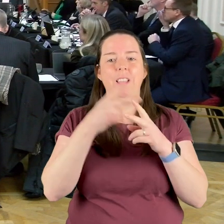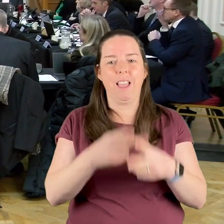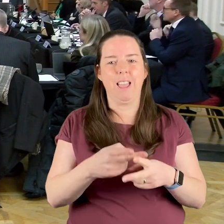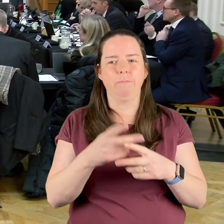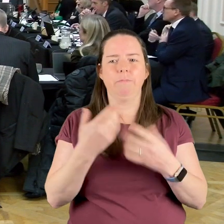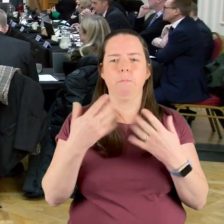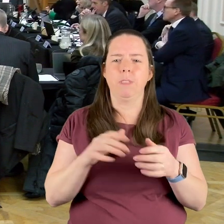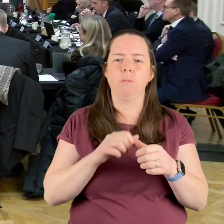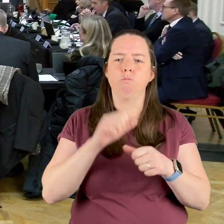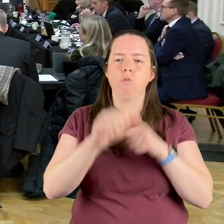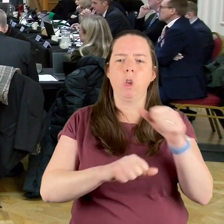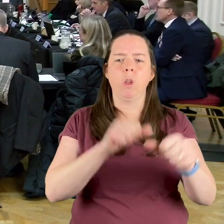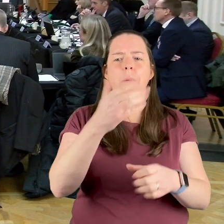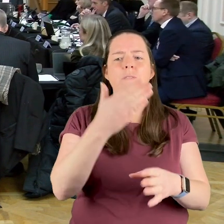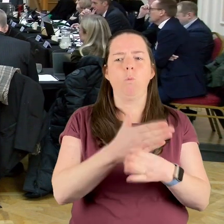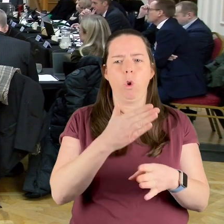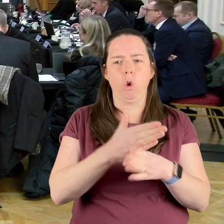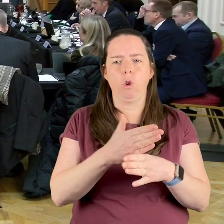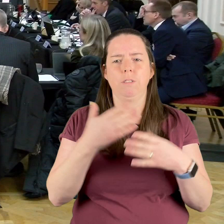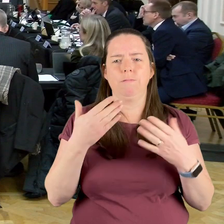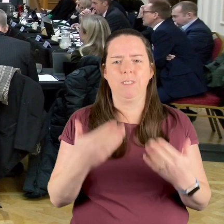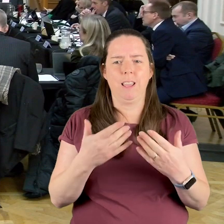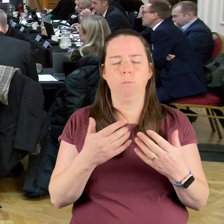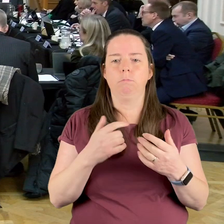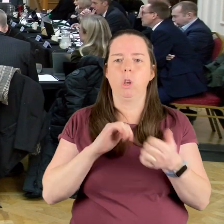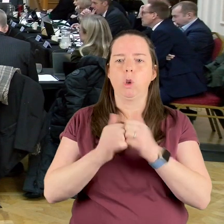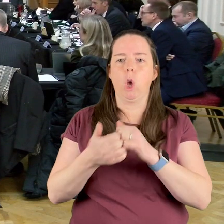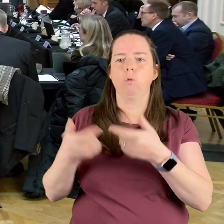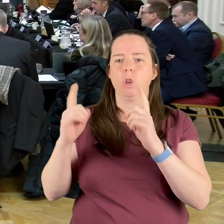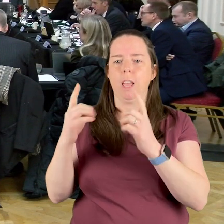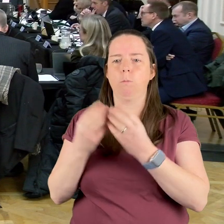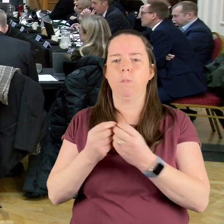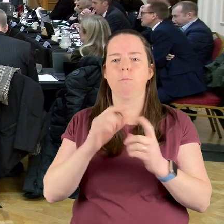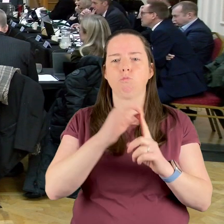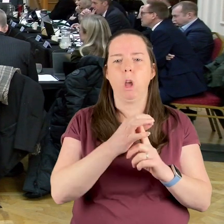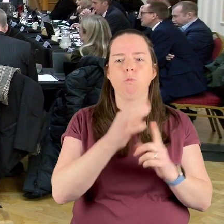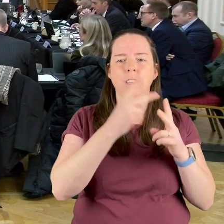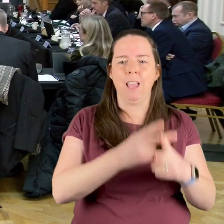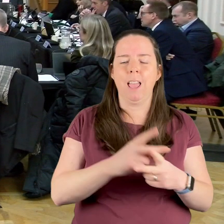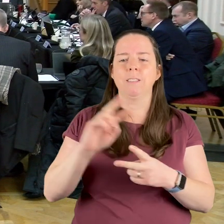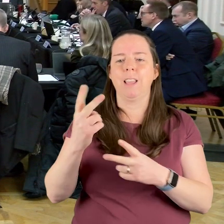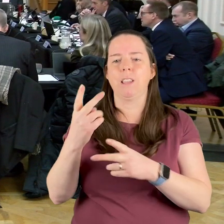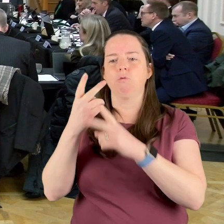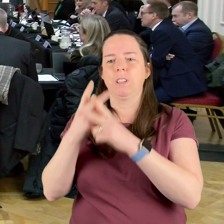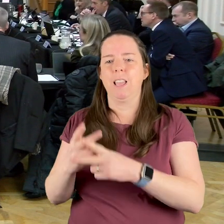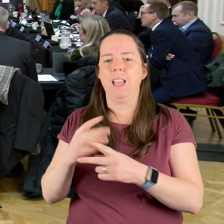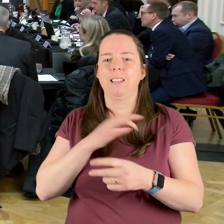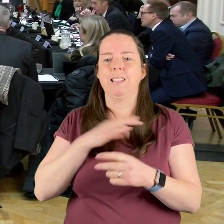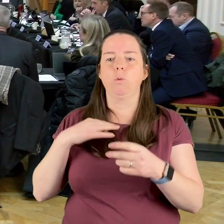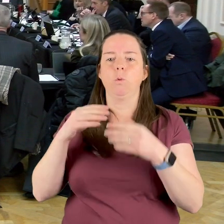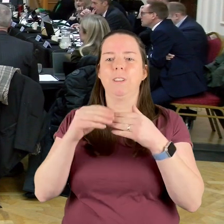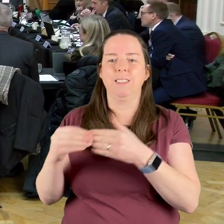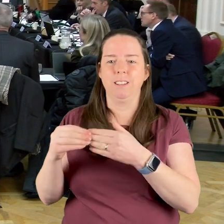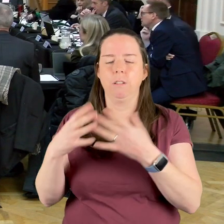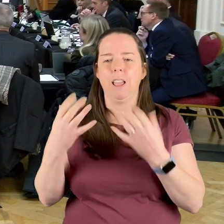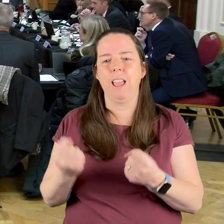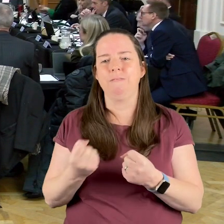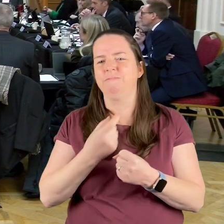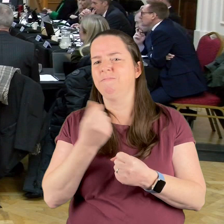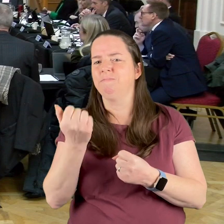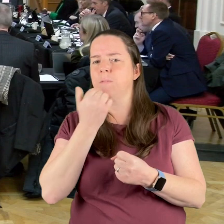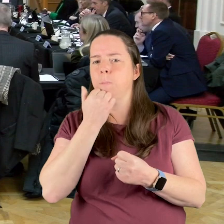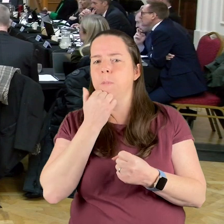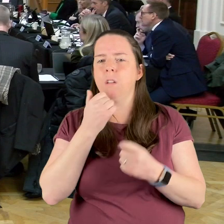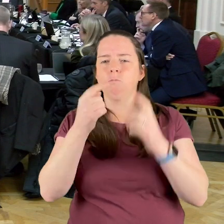doing around outpatients, Karen. So we've had a programme of work now, which I co-chair with both a primary care and a